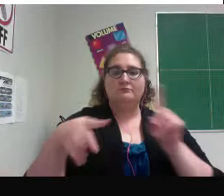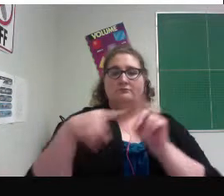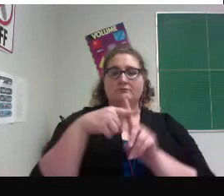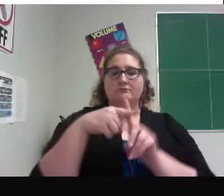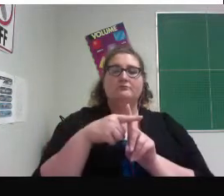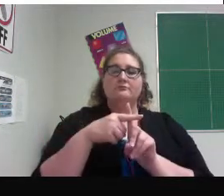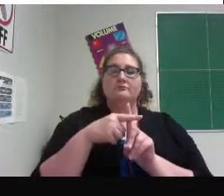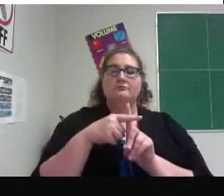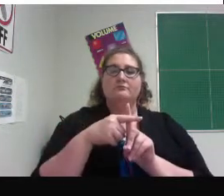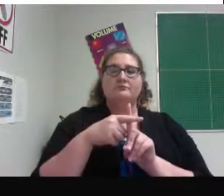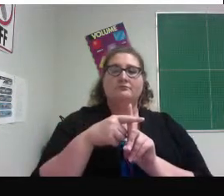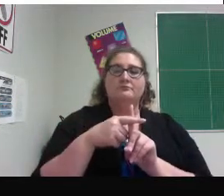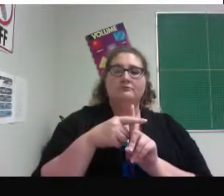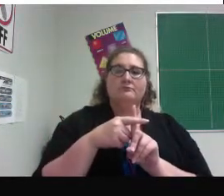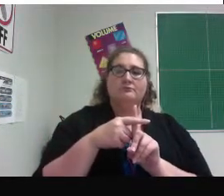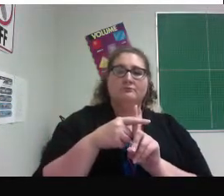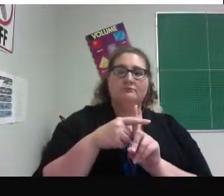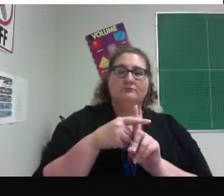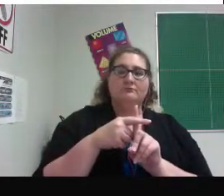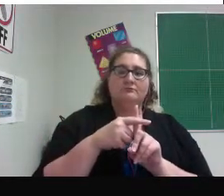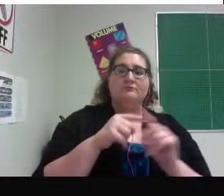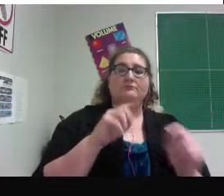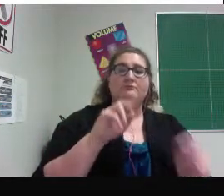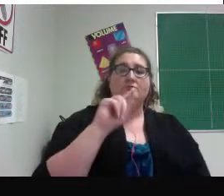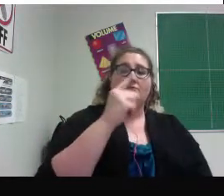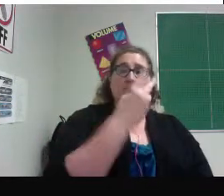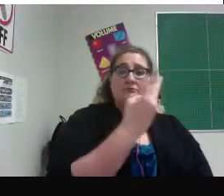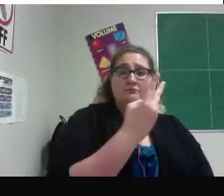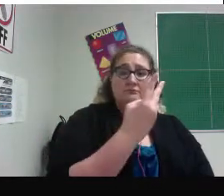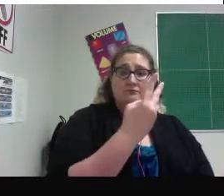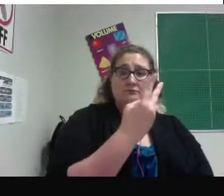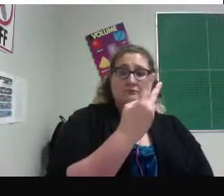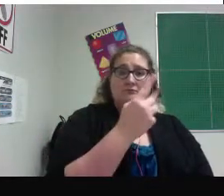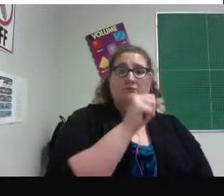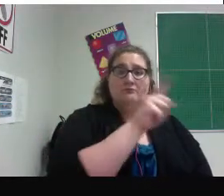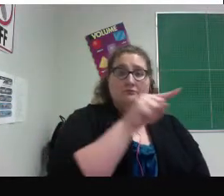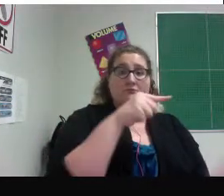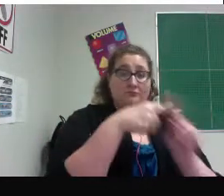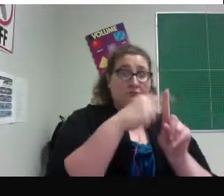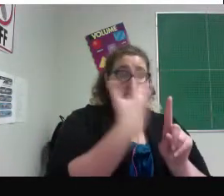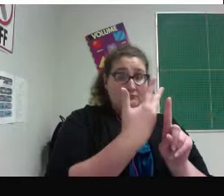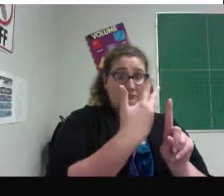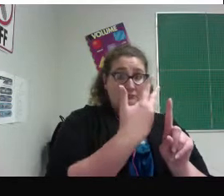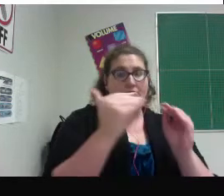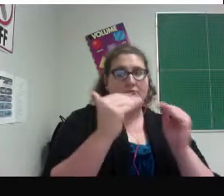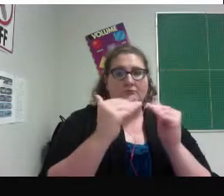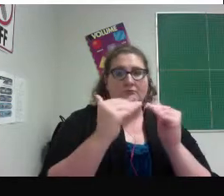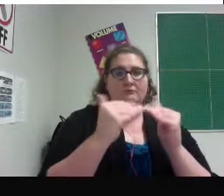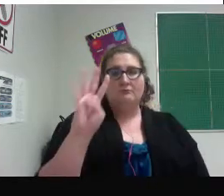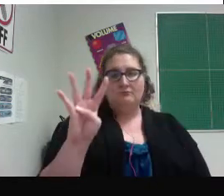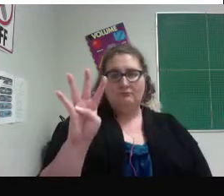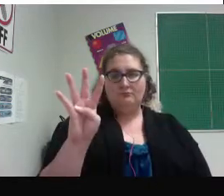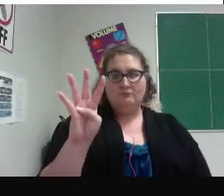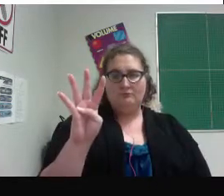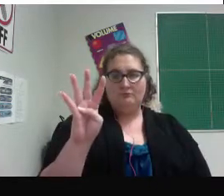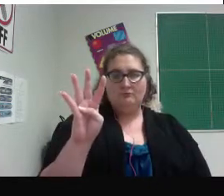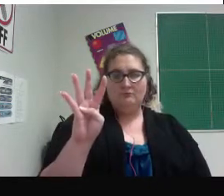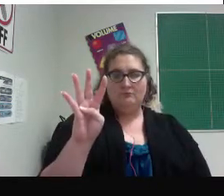and their sum. So when I have the first two odd numbers, that's 1 plus 3, and I get